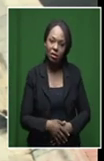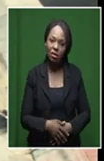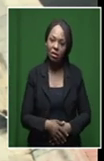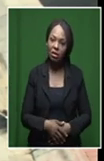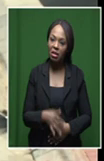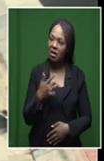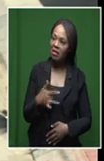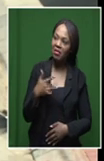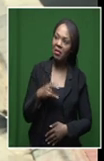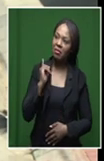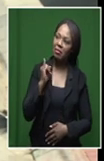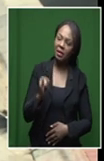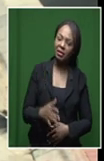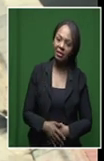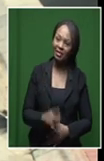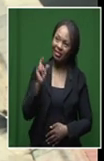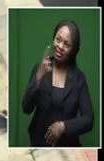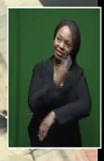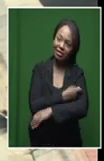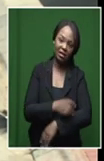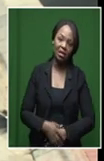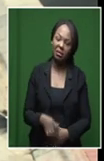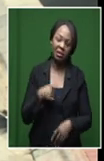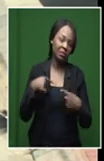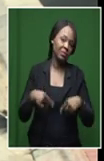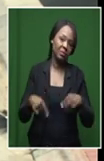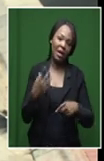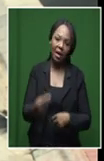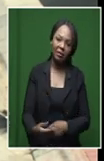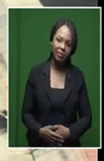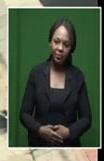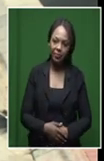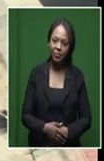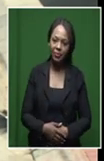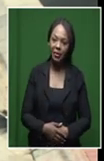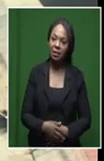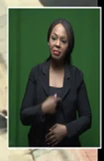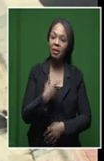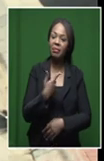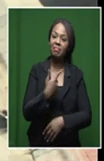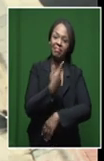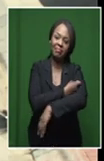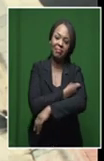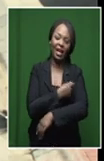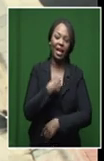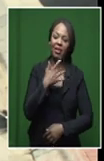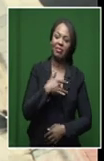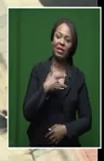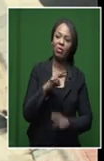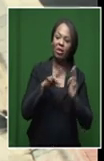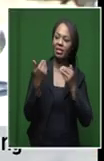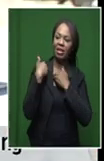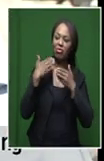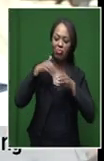I'm feeling bad about vaccinating. I'm so scared to vaccinate because I think it's not safe to our